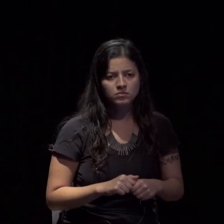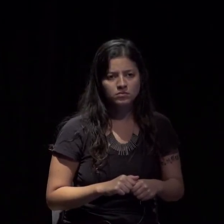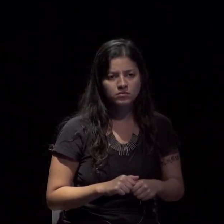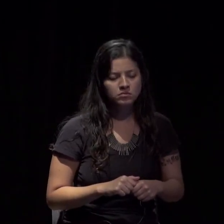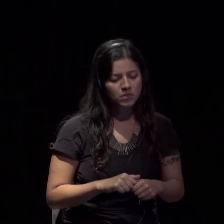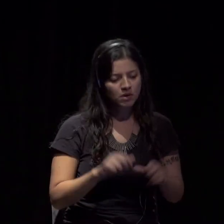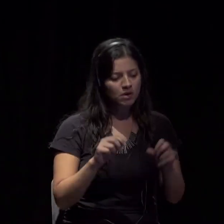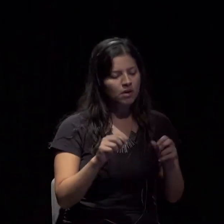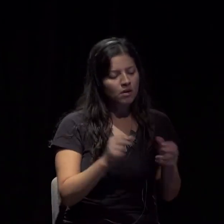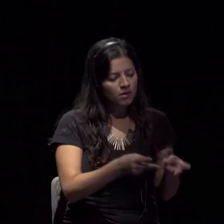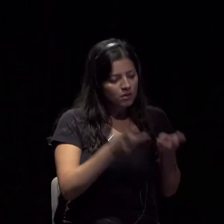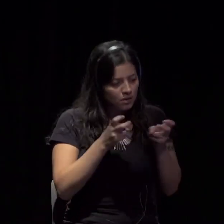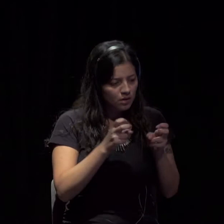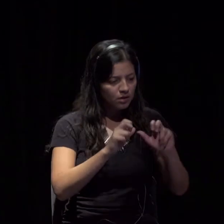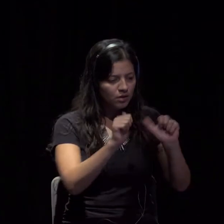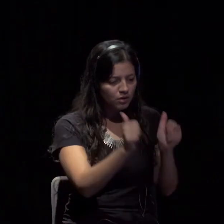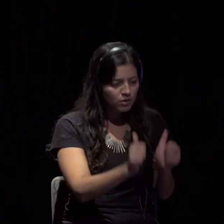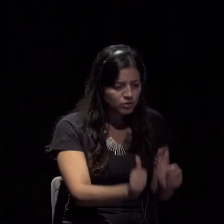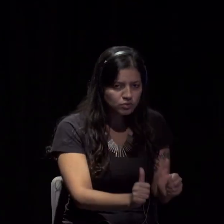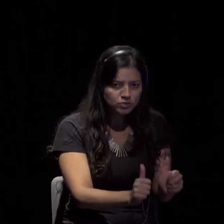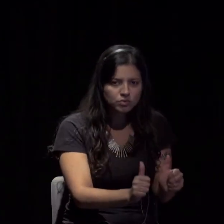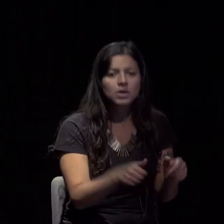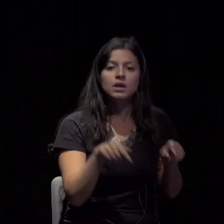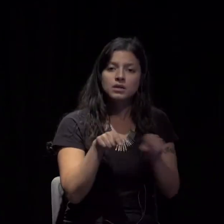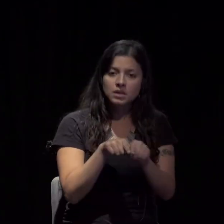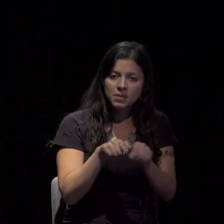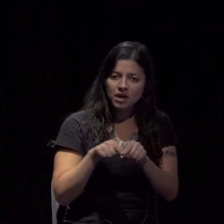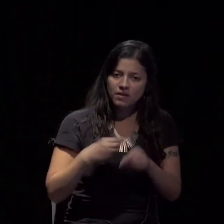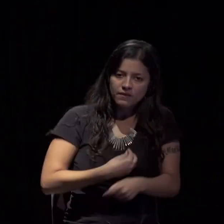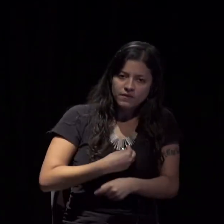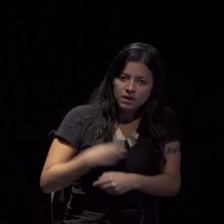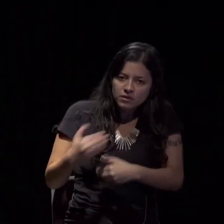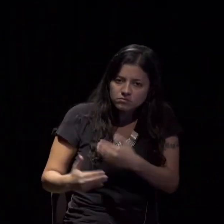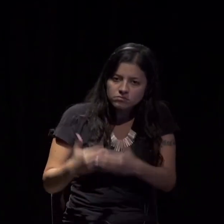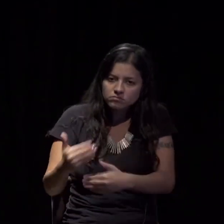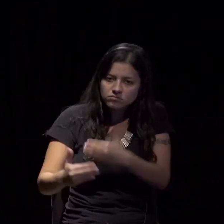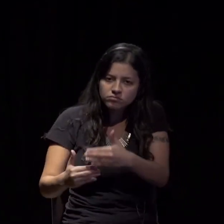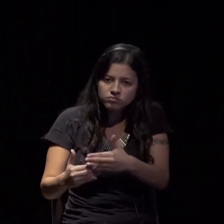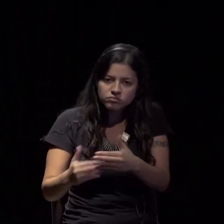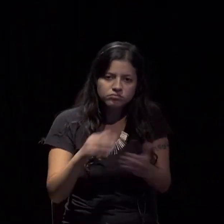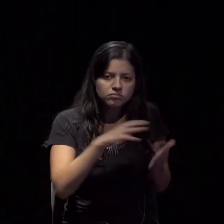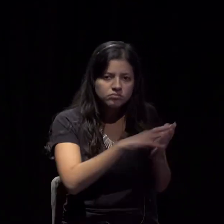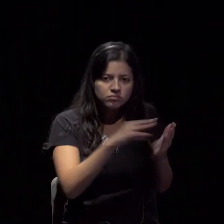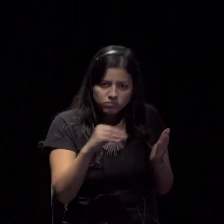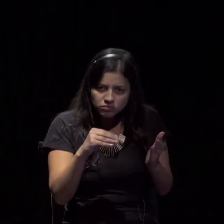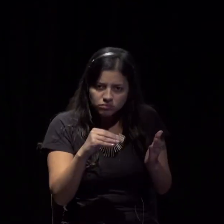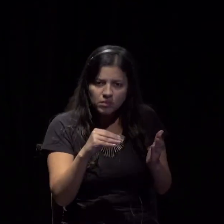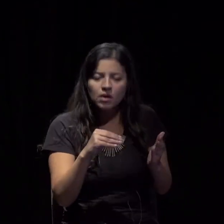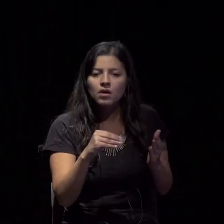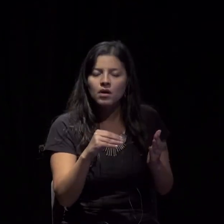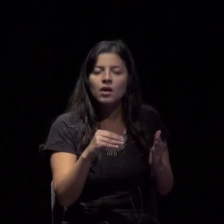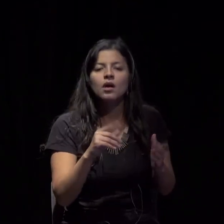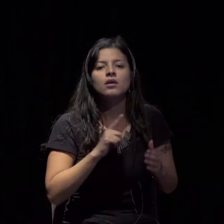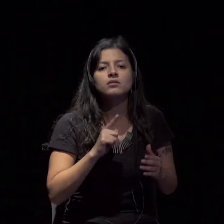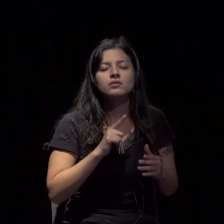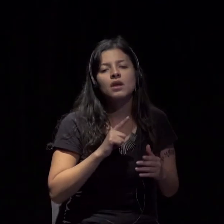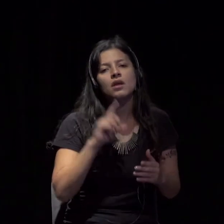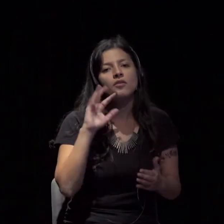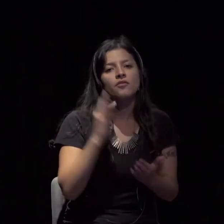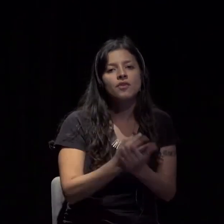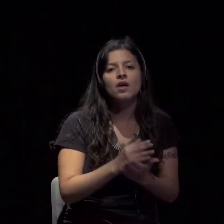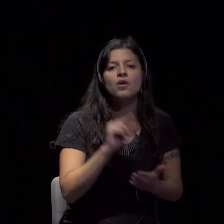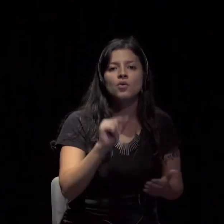of the life process is his equally enduring faith in an ontology, which is expressed in the